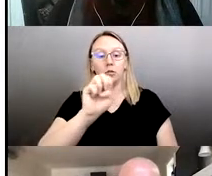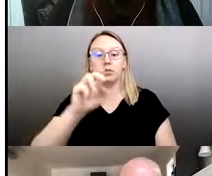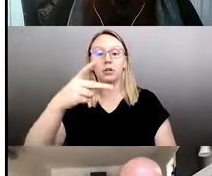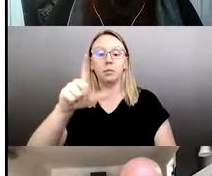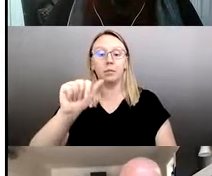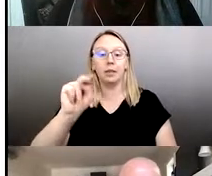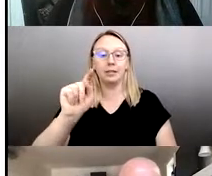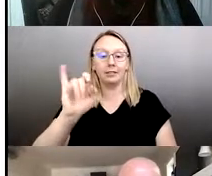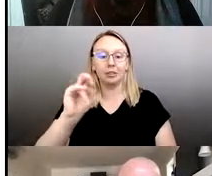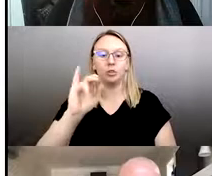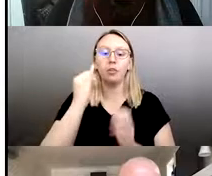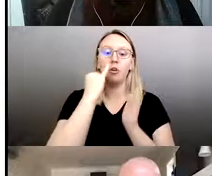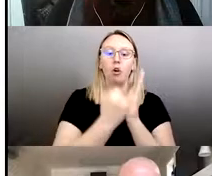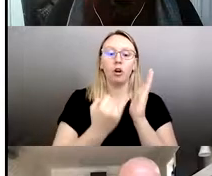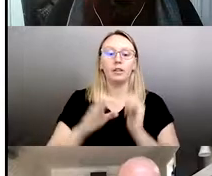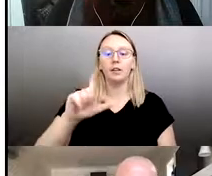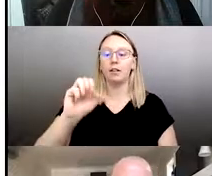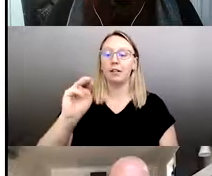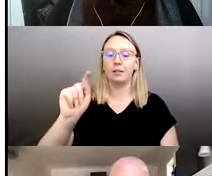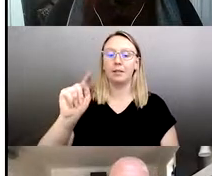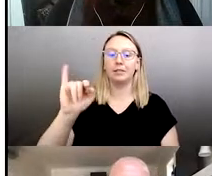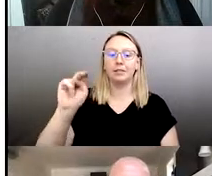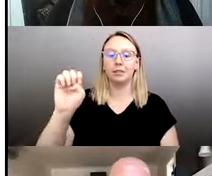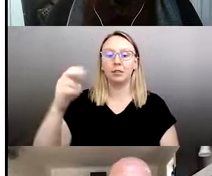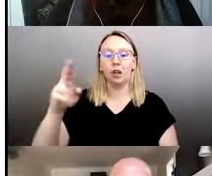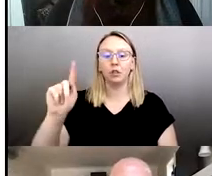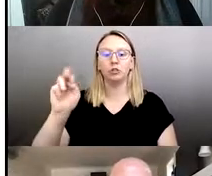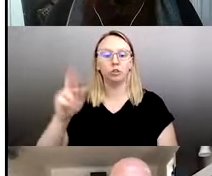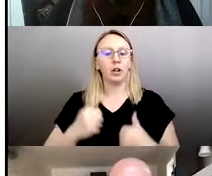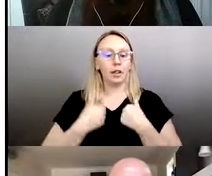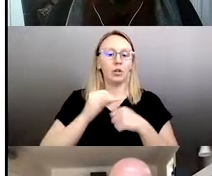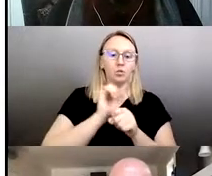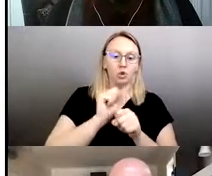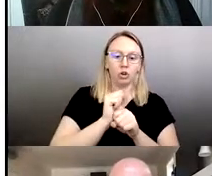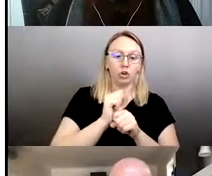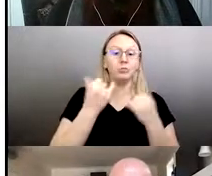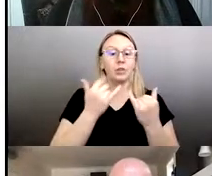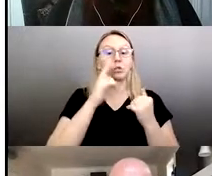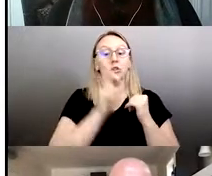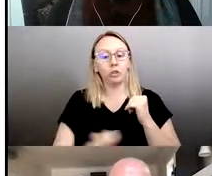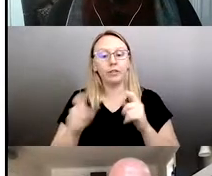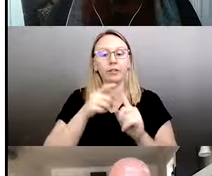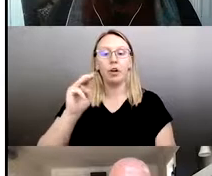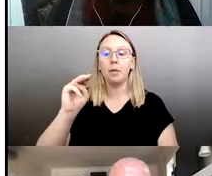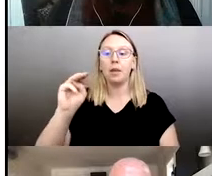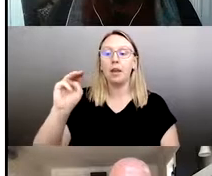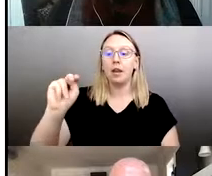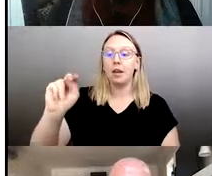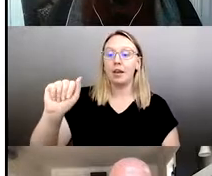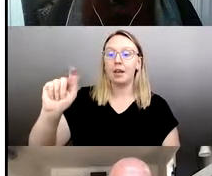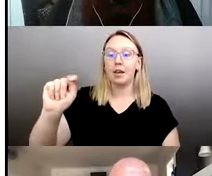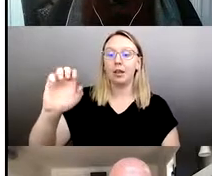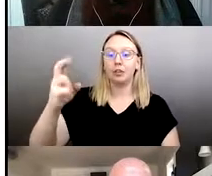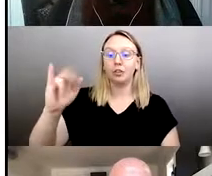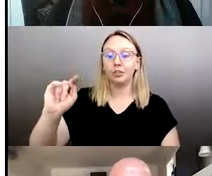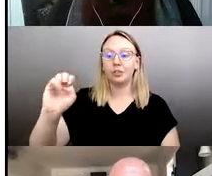Clementine Hunter lived and worked. Today, we're traveling from Natchitoches, Louisiana to Chicago, Illinois, which is approximately